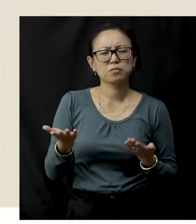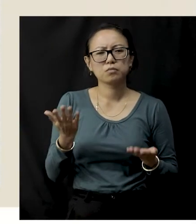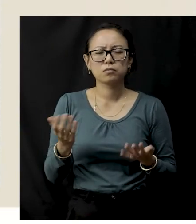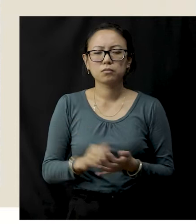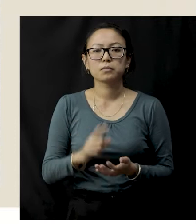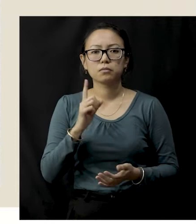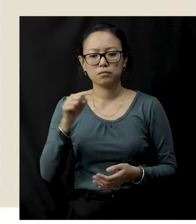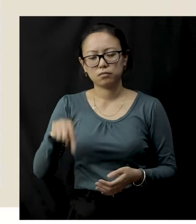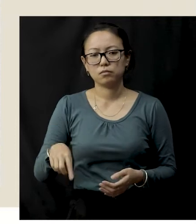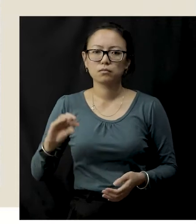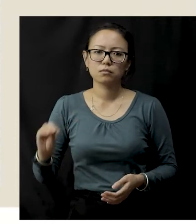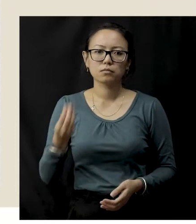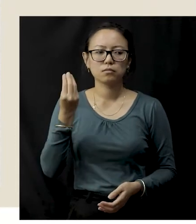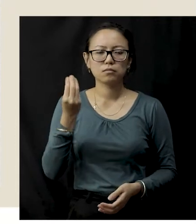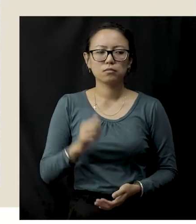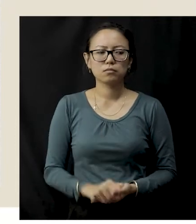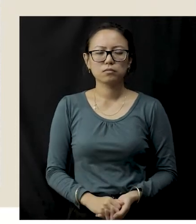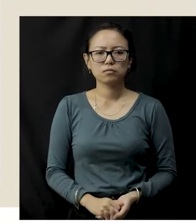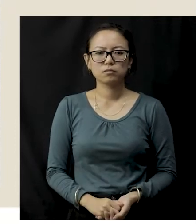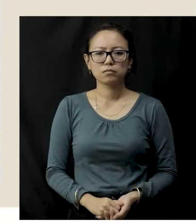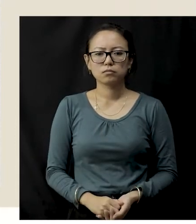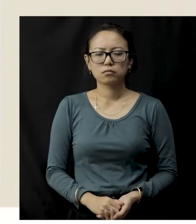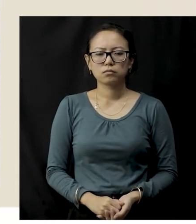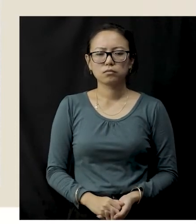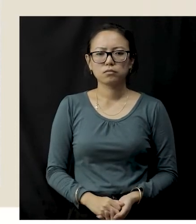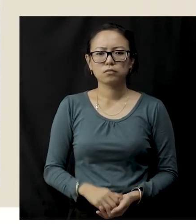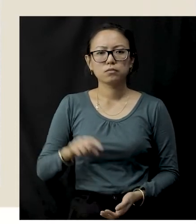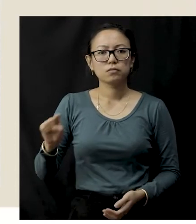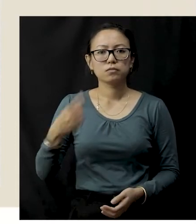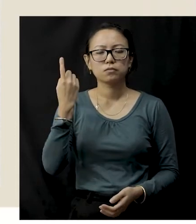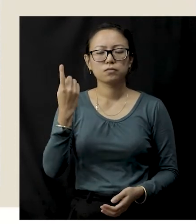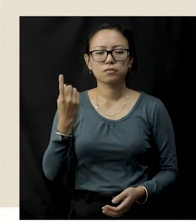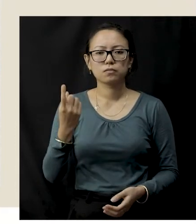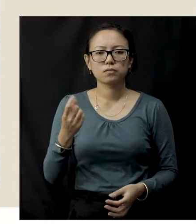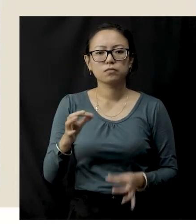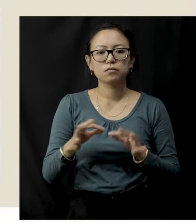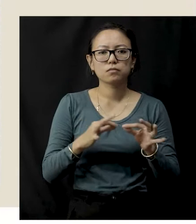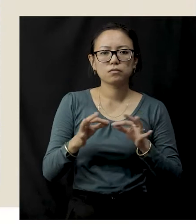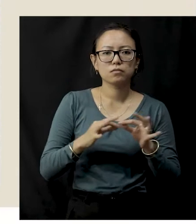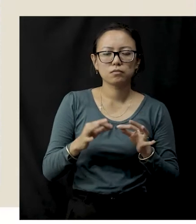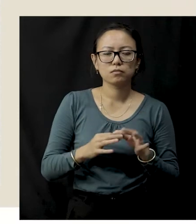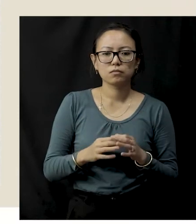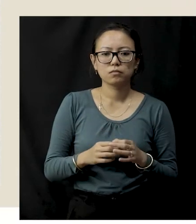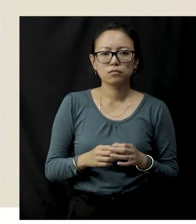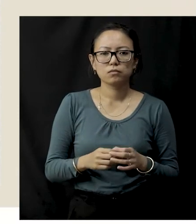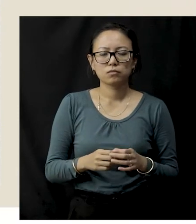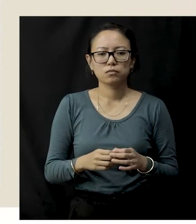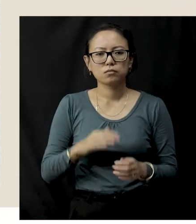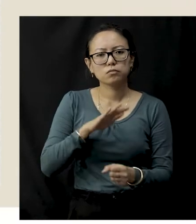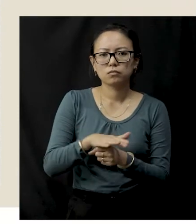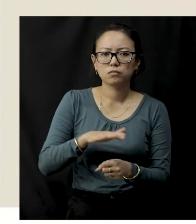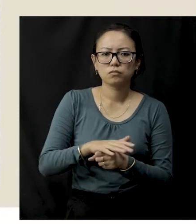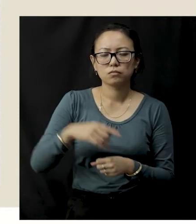see in the tire. So let me first explain to you about this wood, okay? So when the wheel